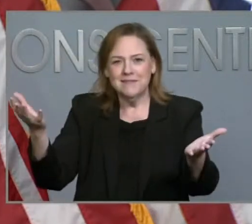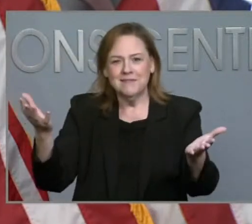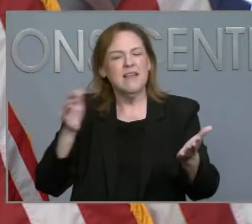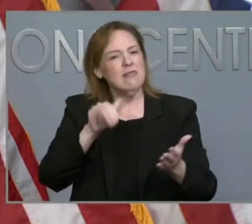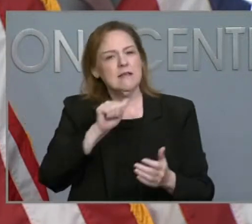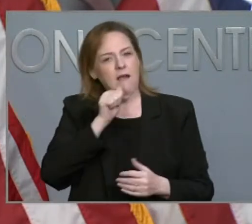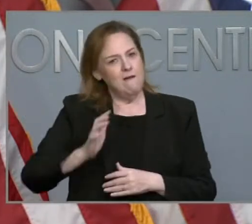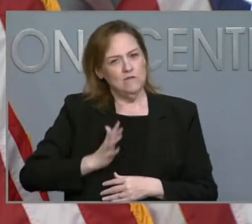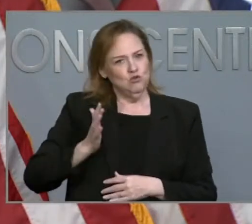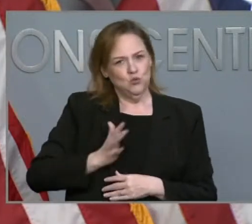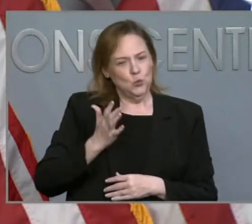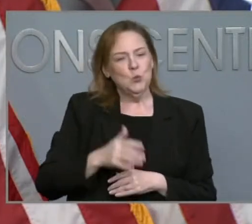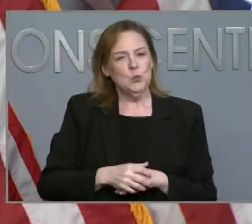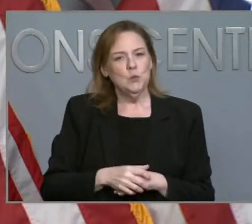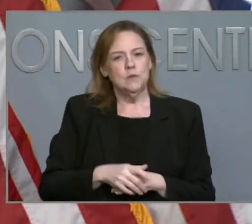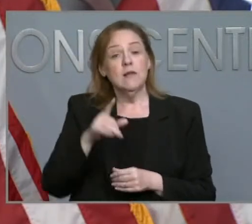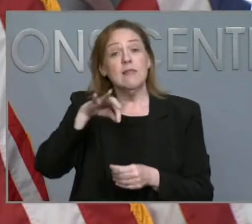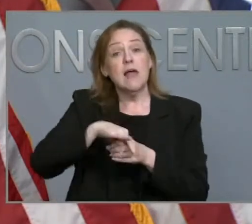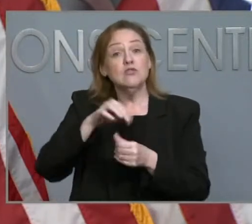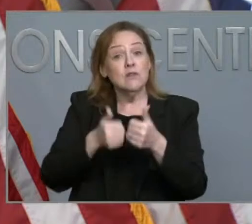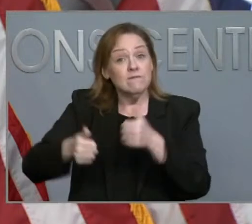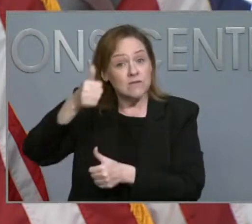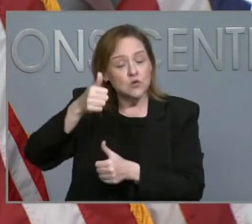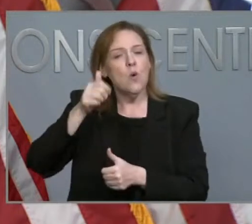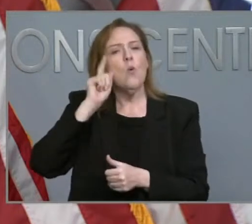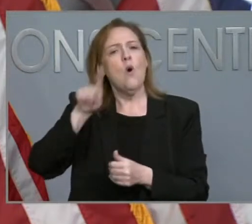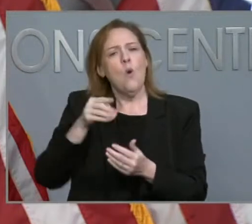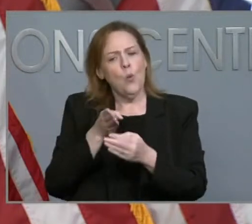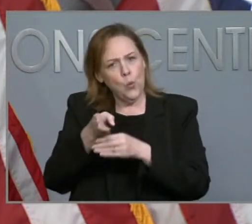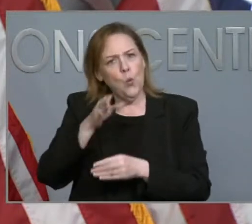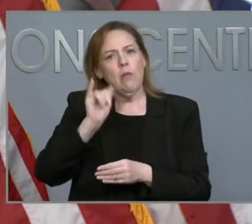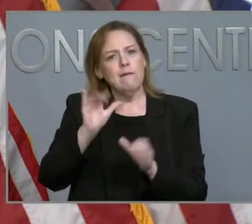post-election canvass processes as required